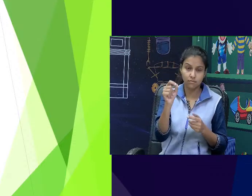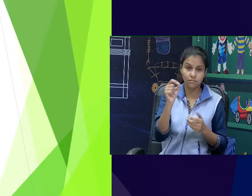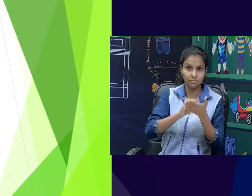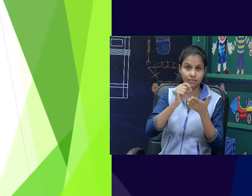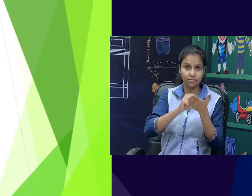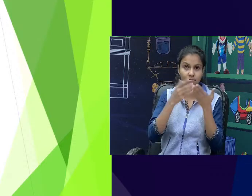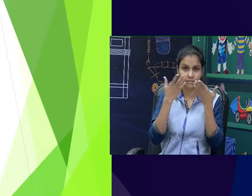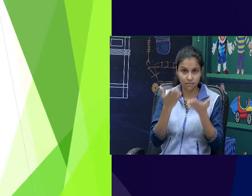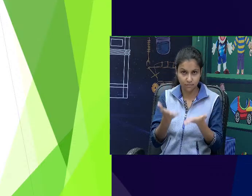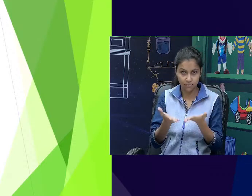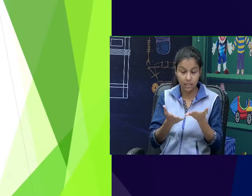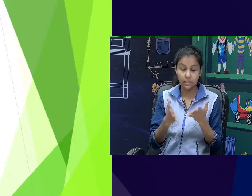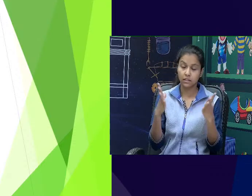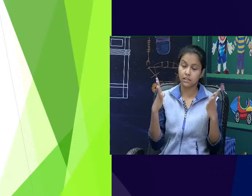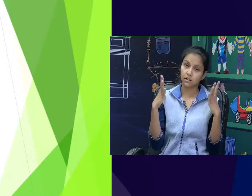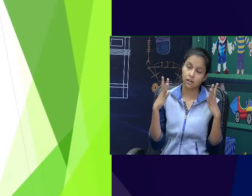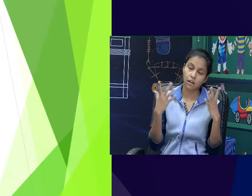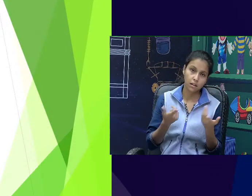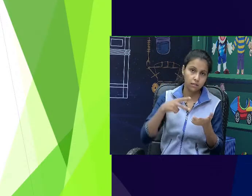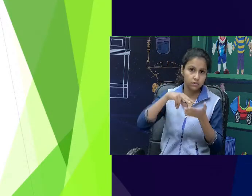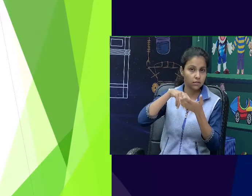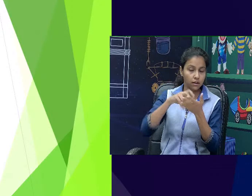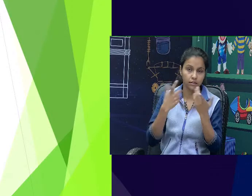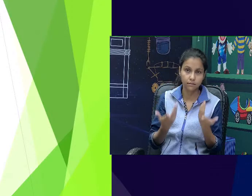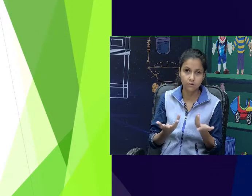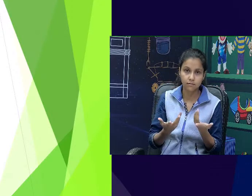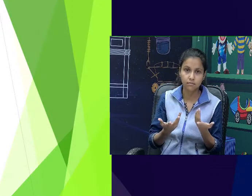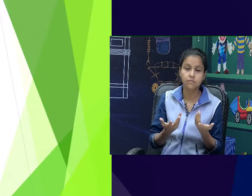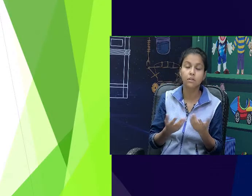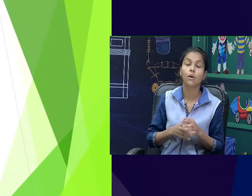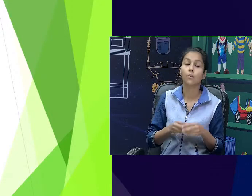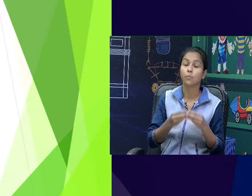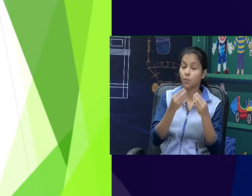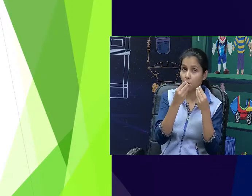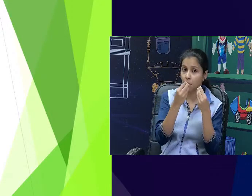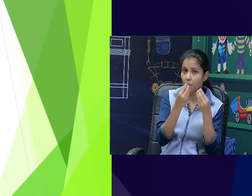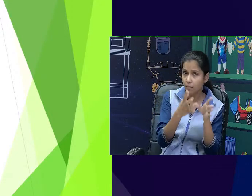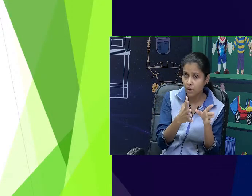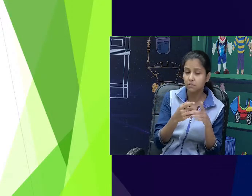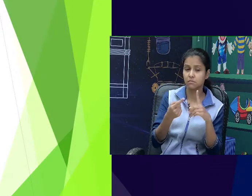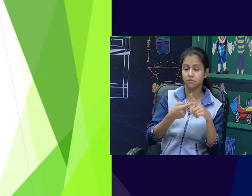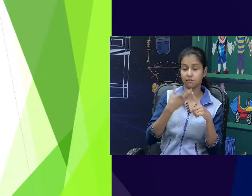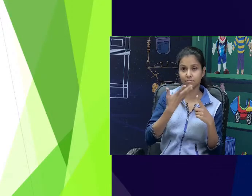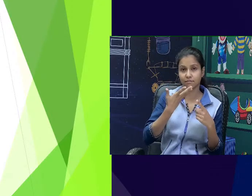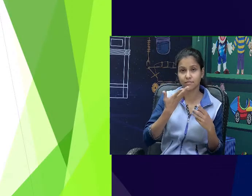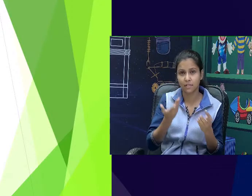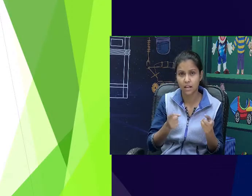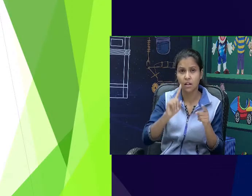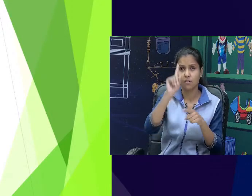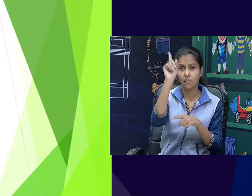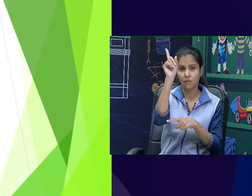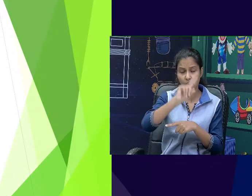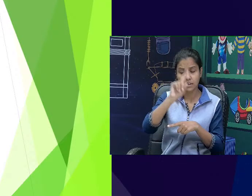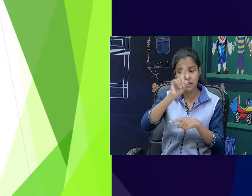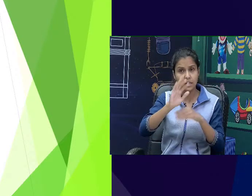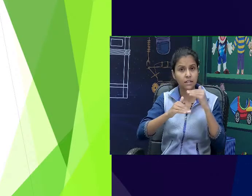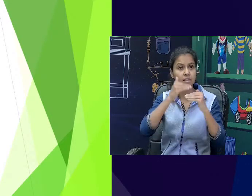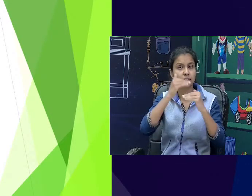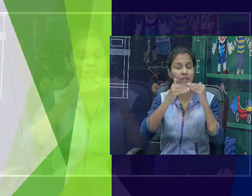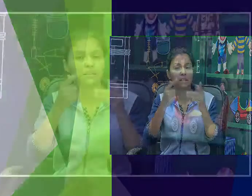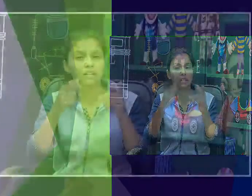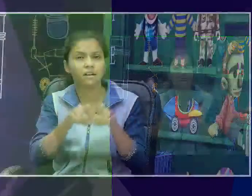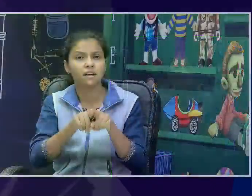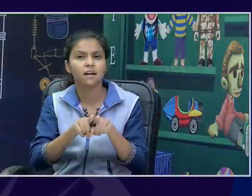did, was that he tied a rope to the waist of the instructor, and one end was tied to the waist of